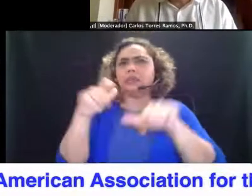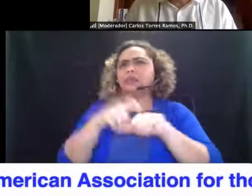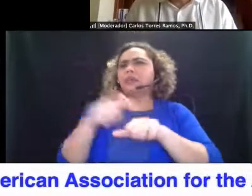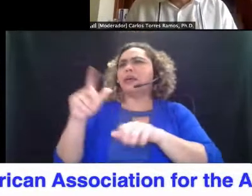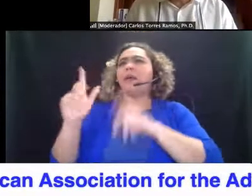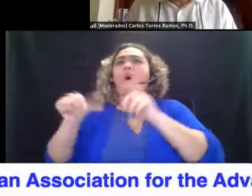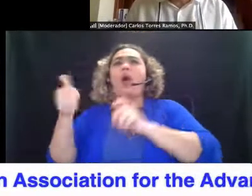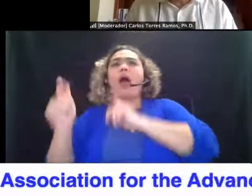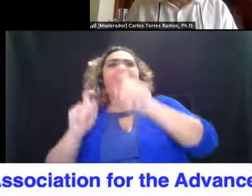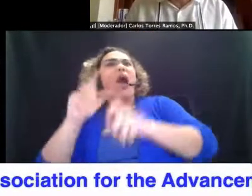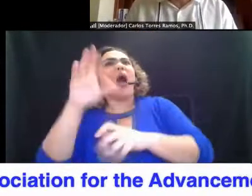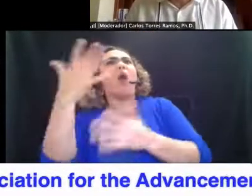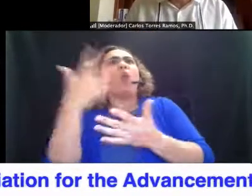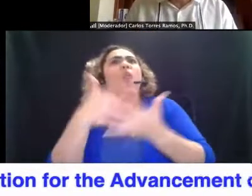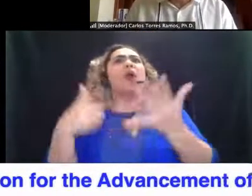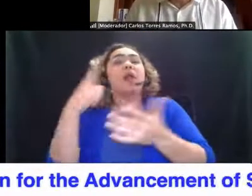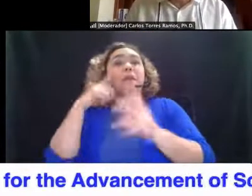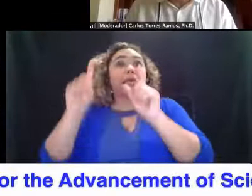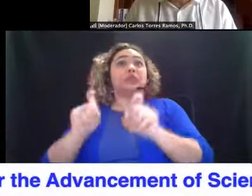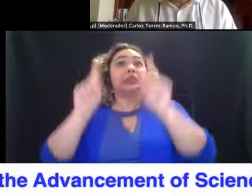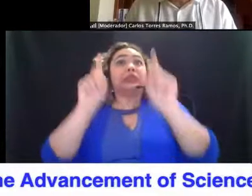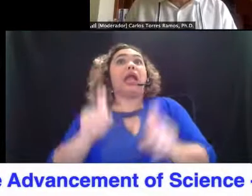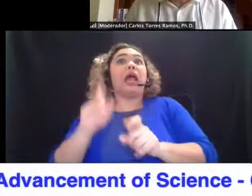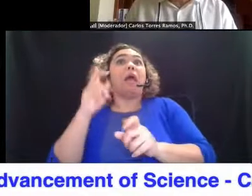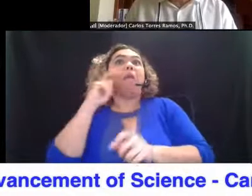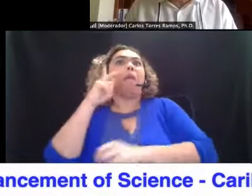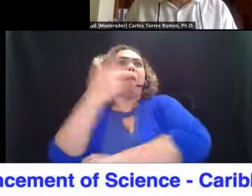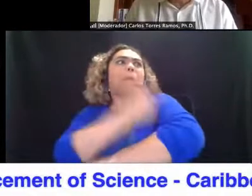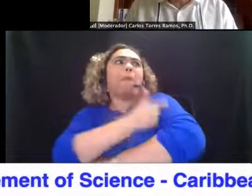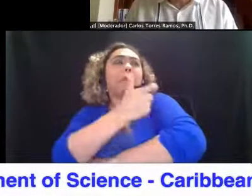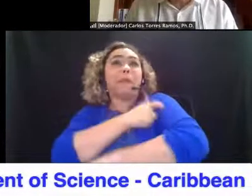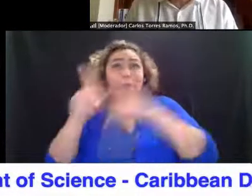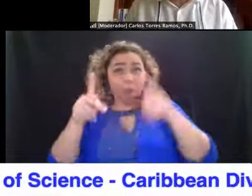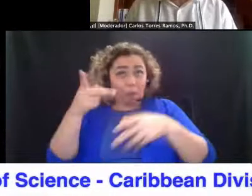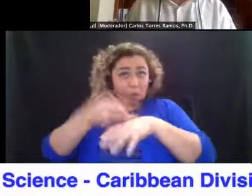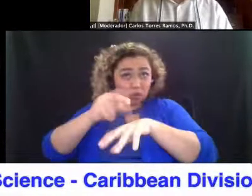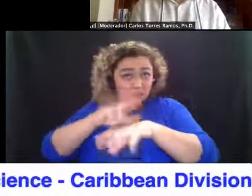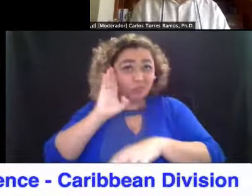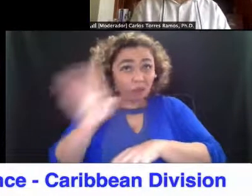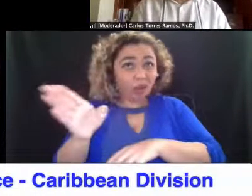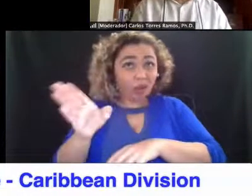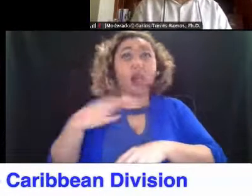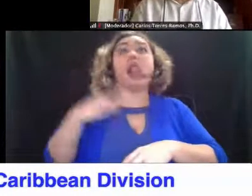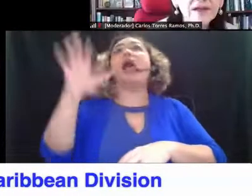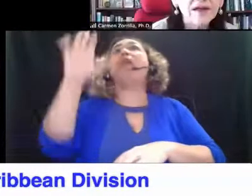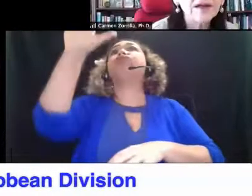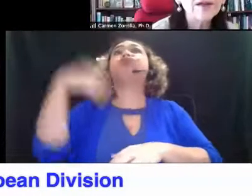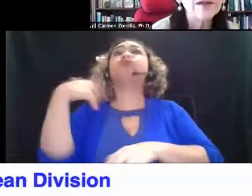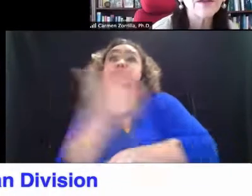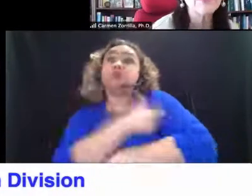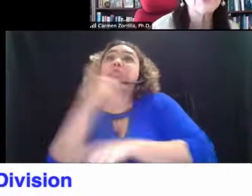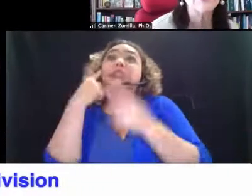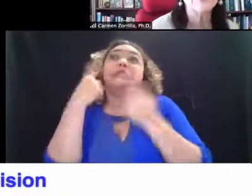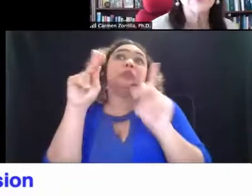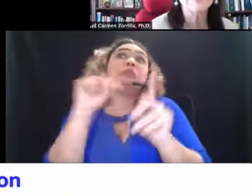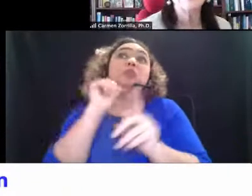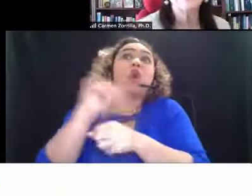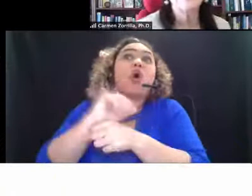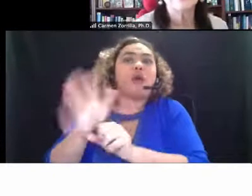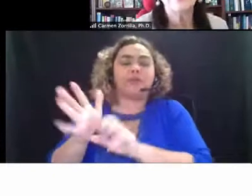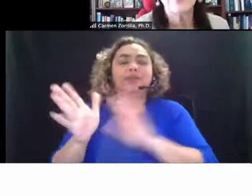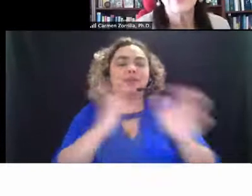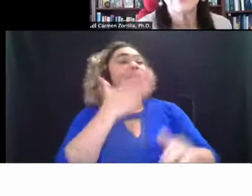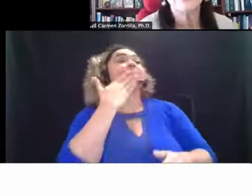what about clinical trials involving people from Puerto Rico? Yes, thank you for asking